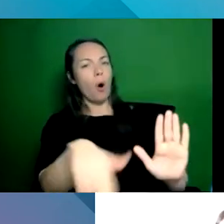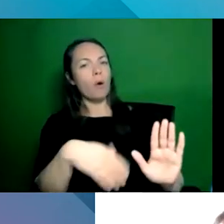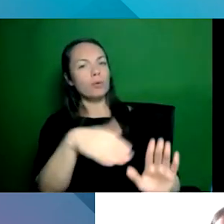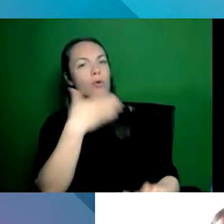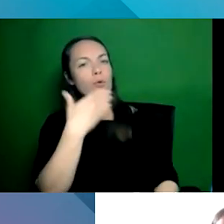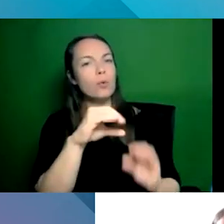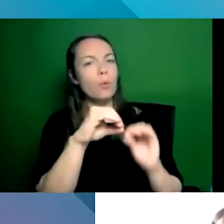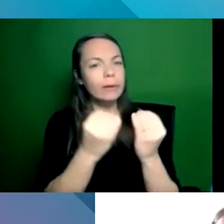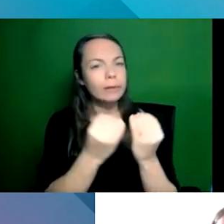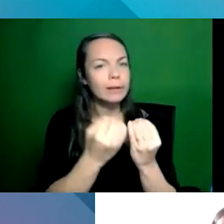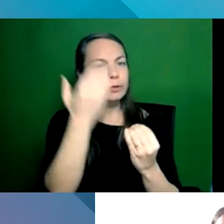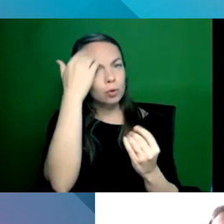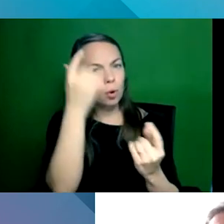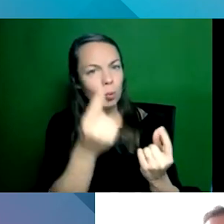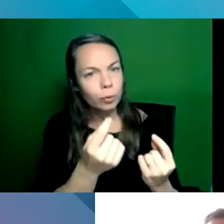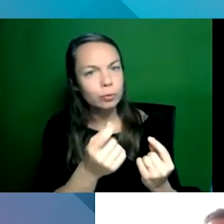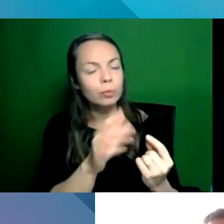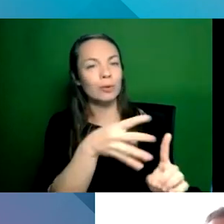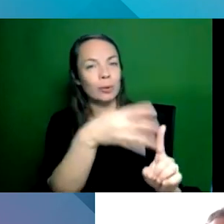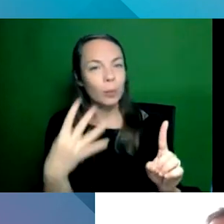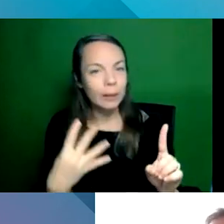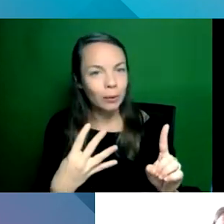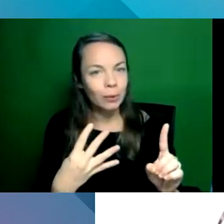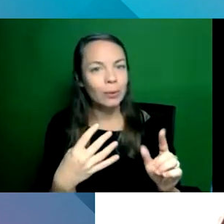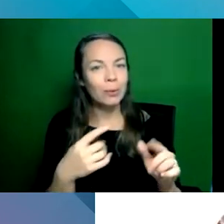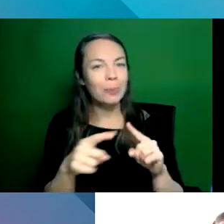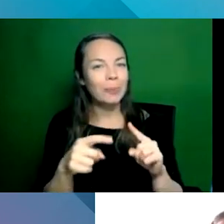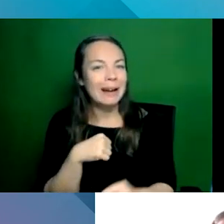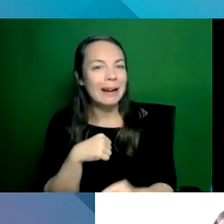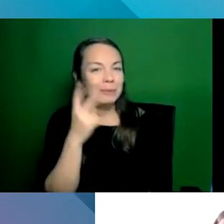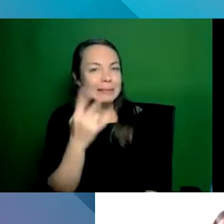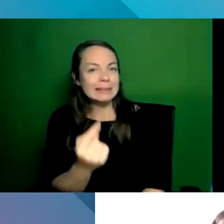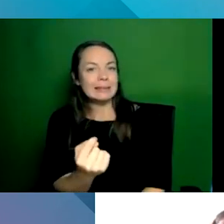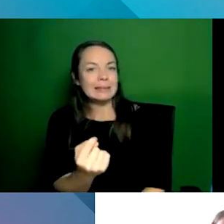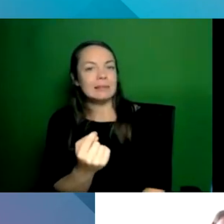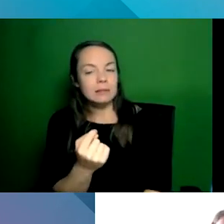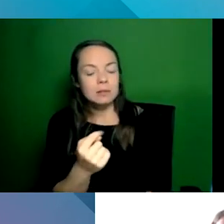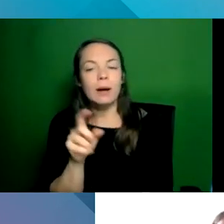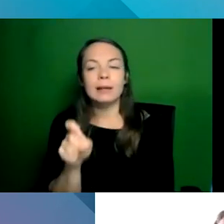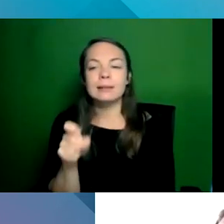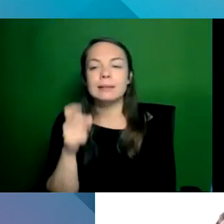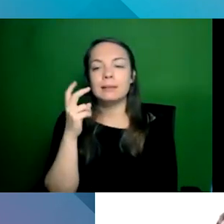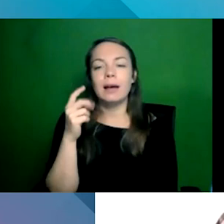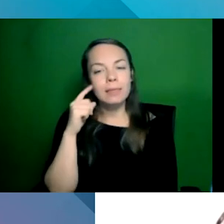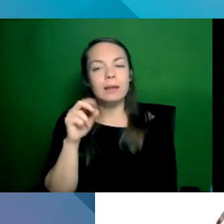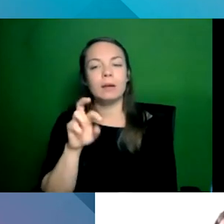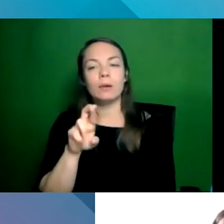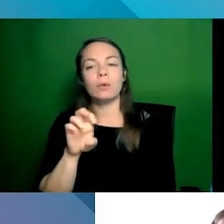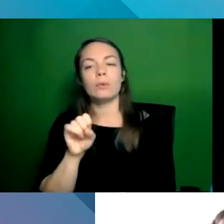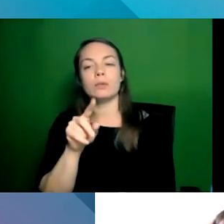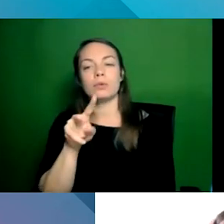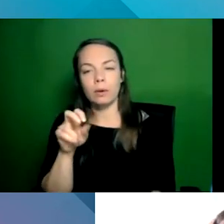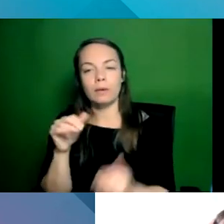you know what you're doing, but I don't see it. So I do think restorative justice is great, but I think where we are